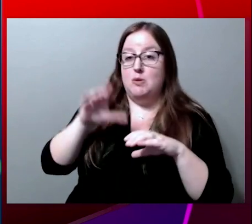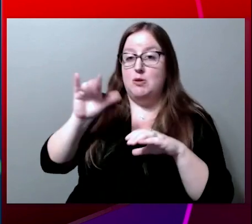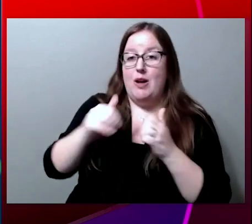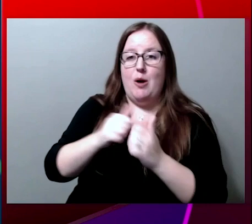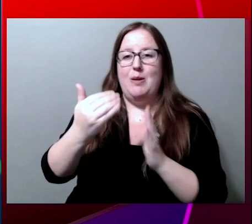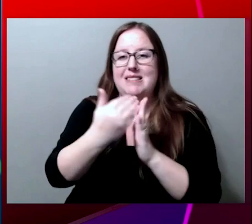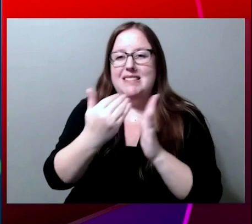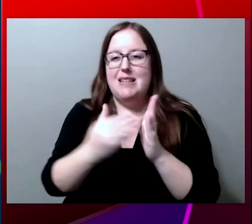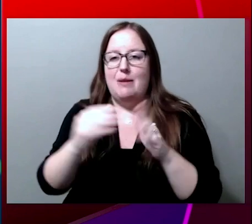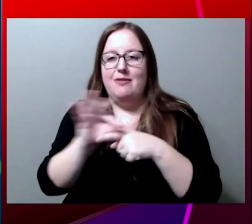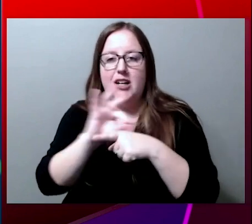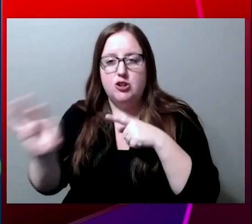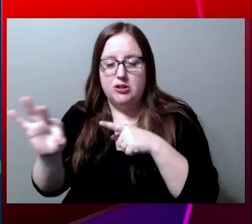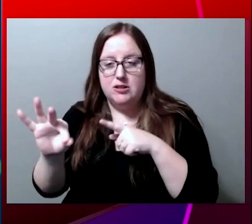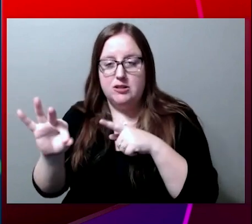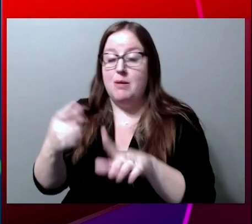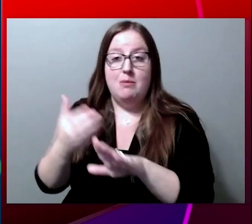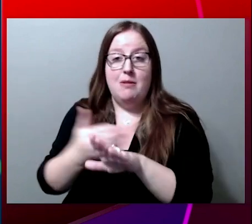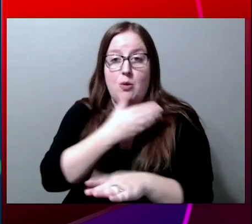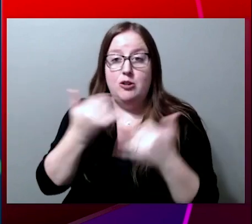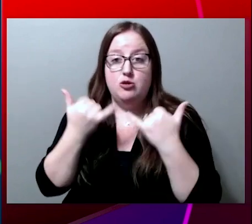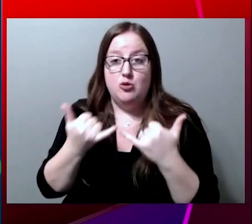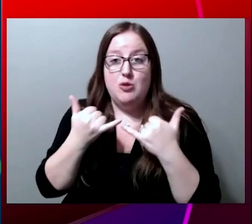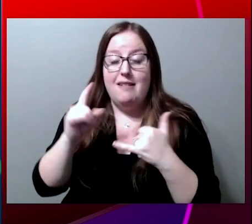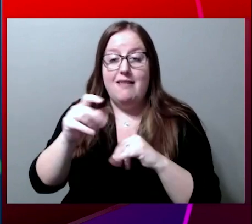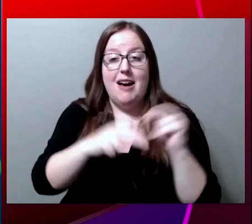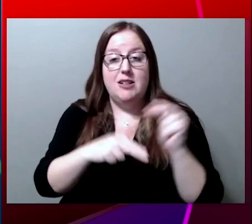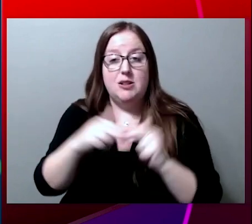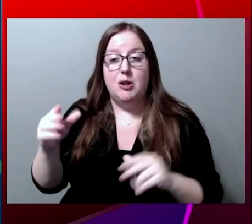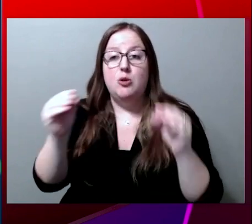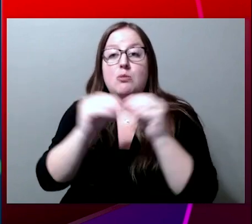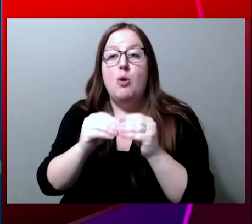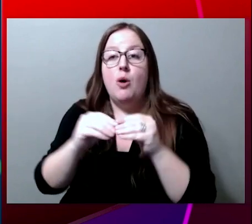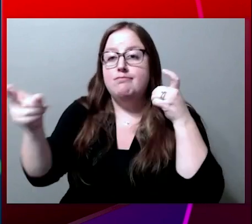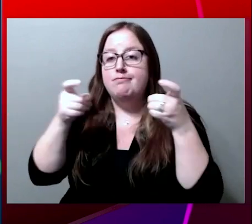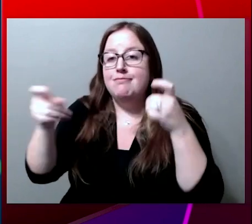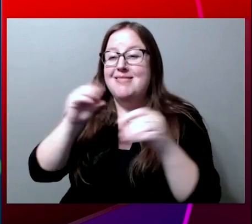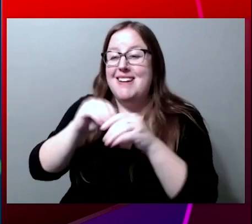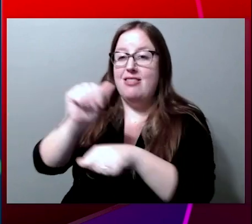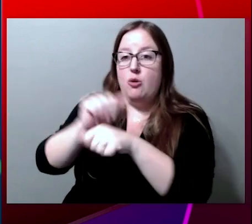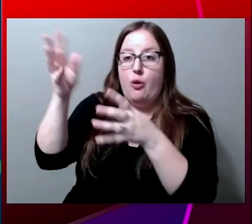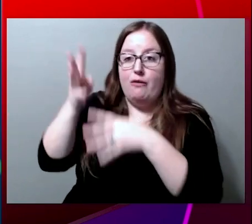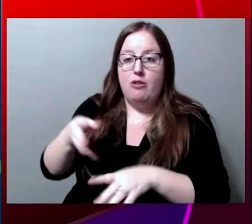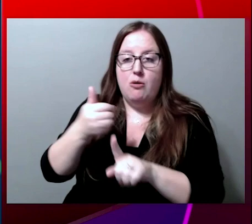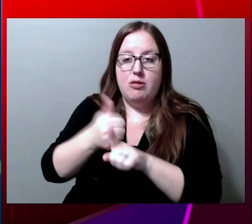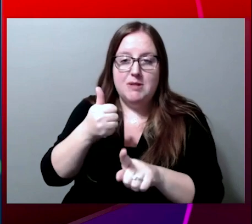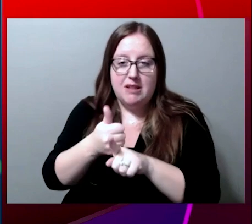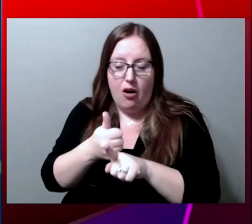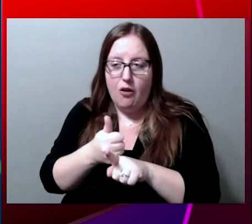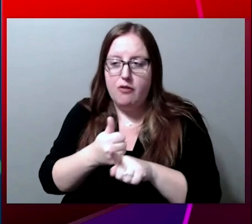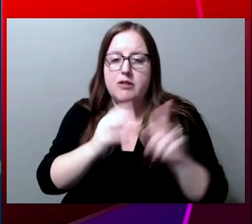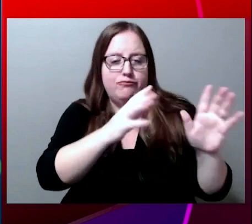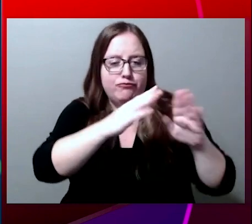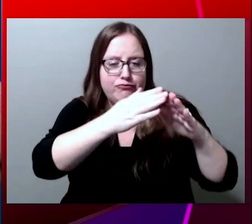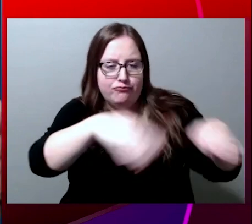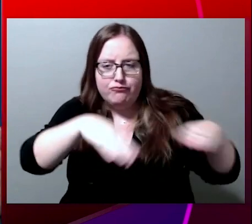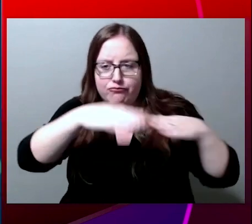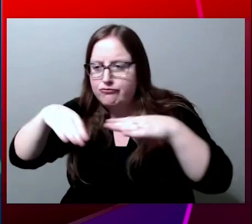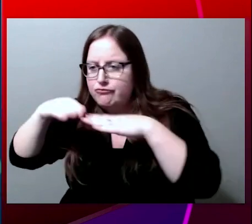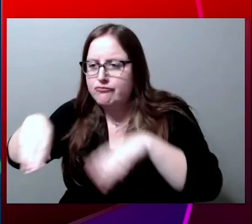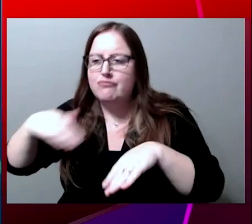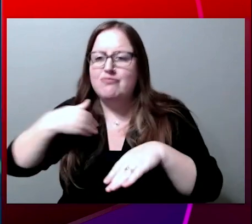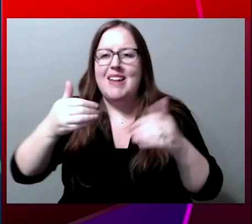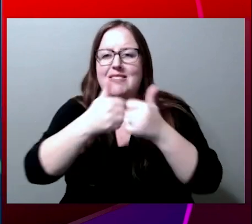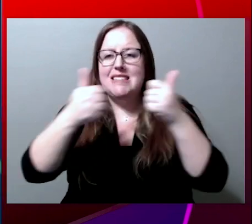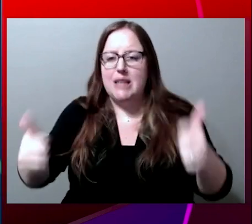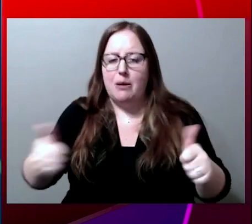but what they've had to do before today is they've had to build a lot more of that orchestration into their workflows themselves, break them up into separate pieces, have those call each